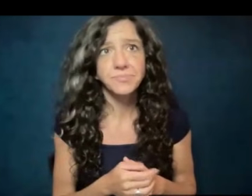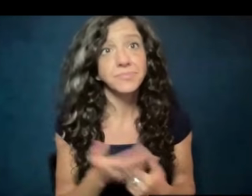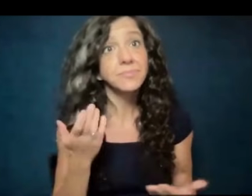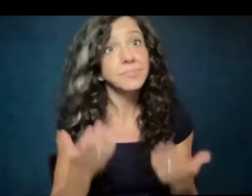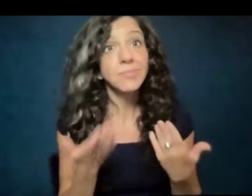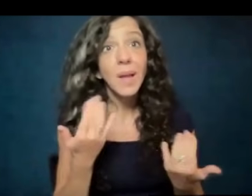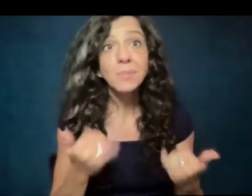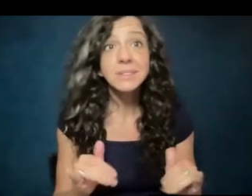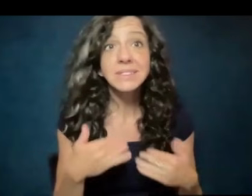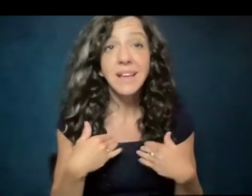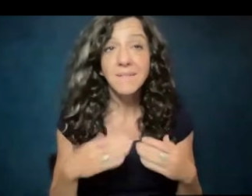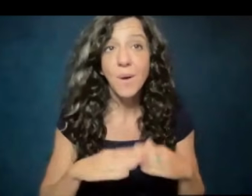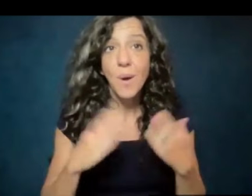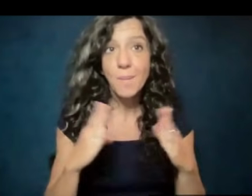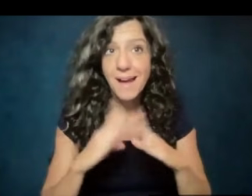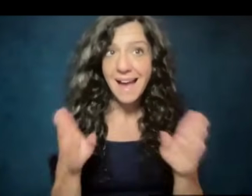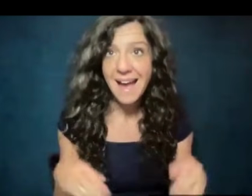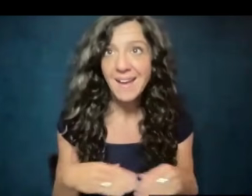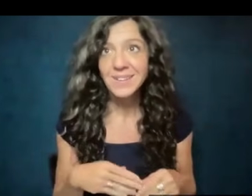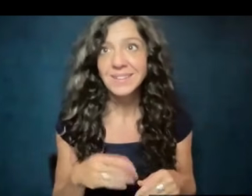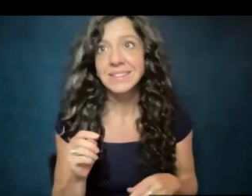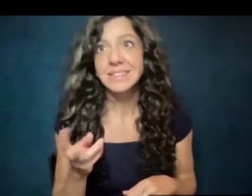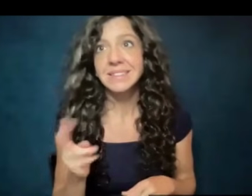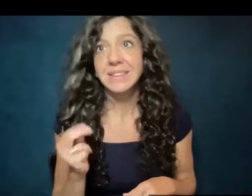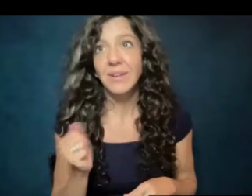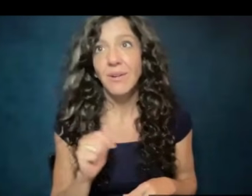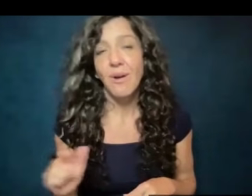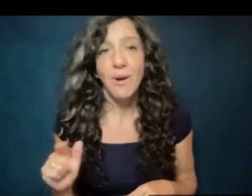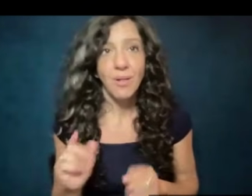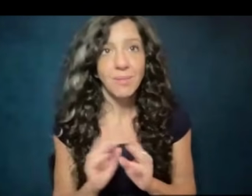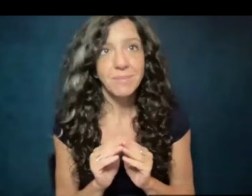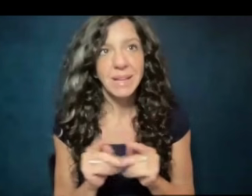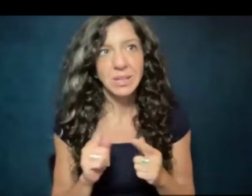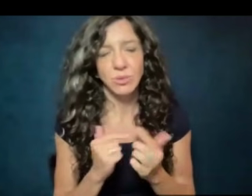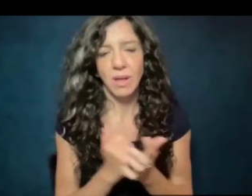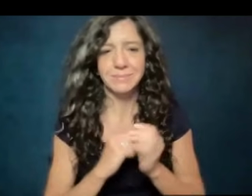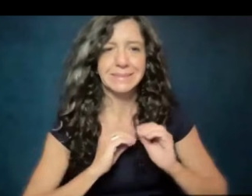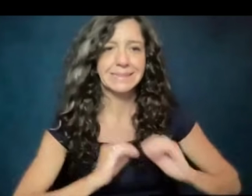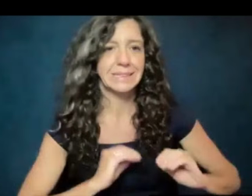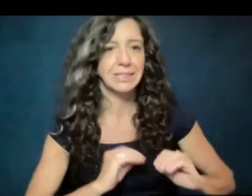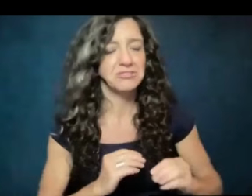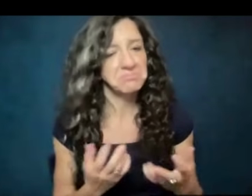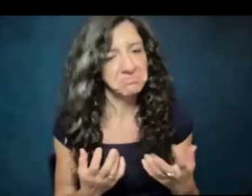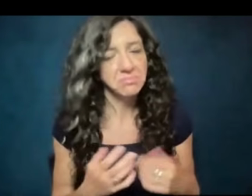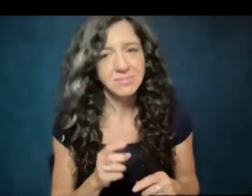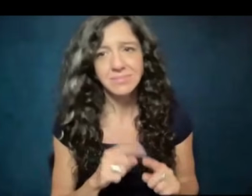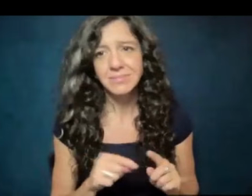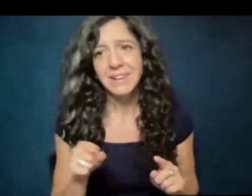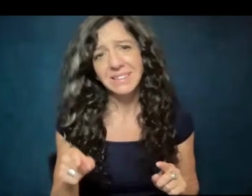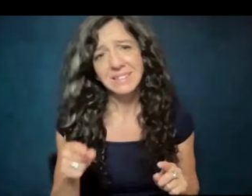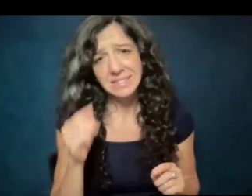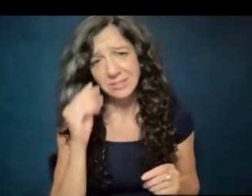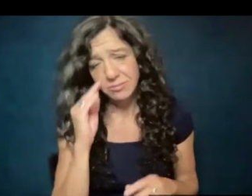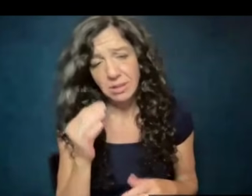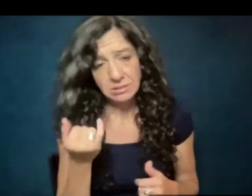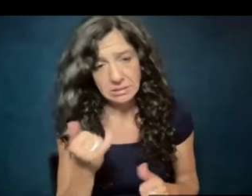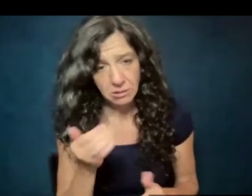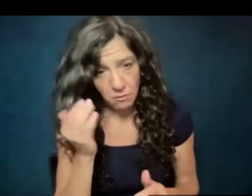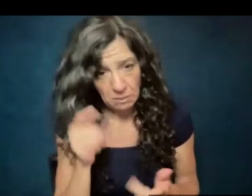houses or town hall meetings to teach people about Medicaid. But yeah, this is still overwhelming to